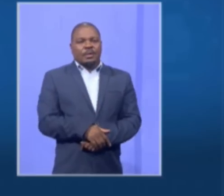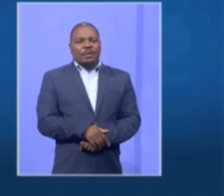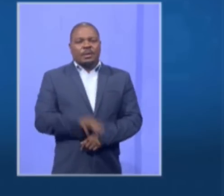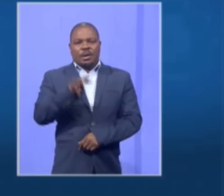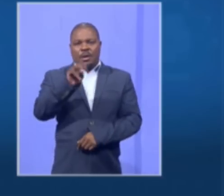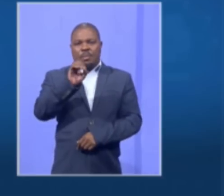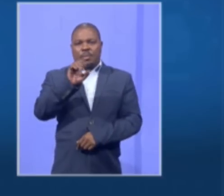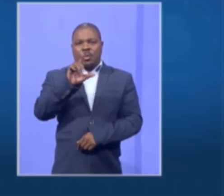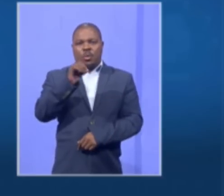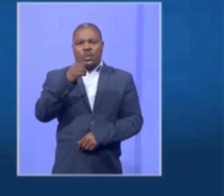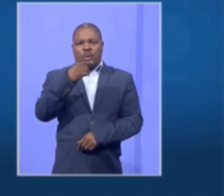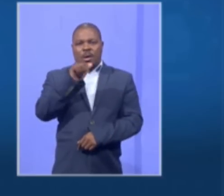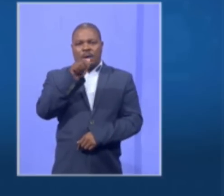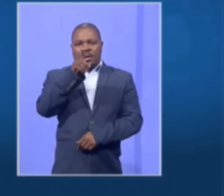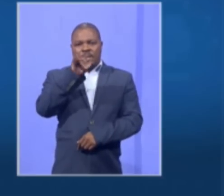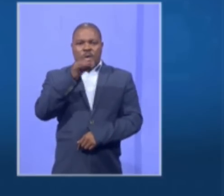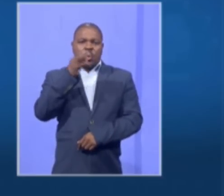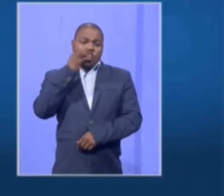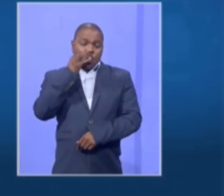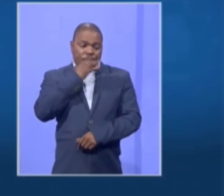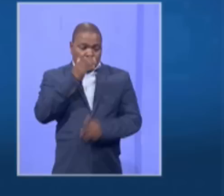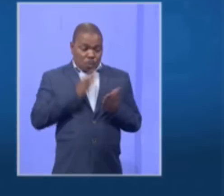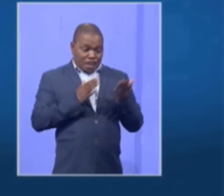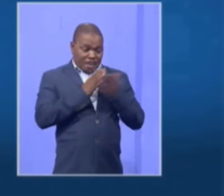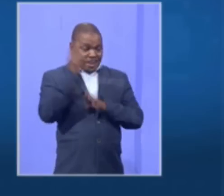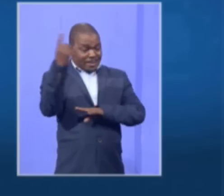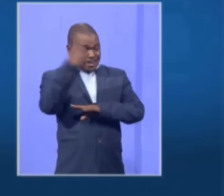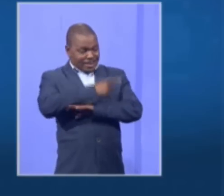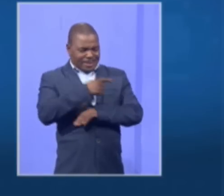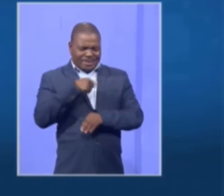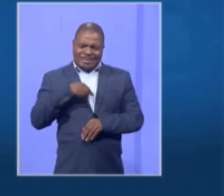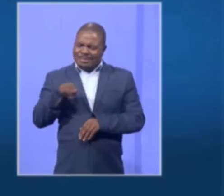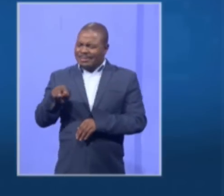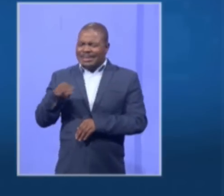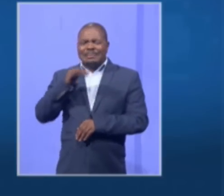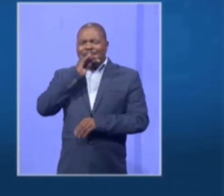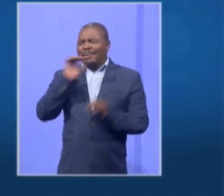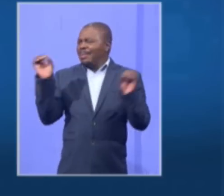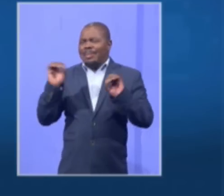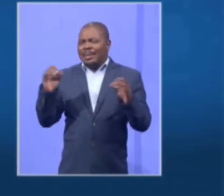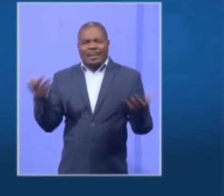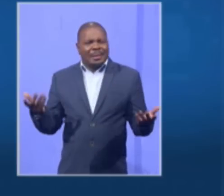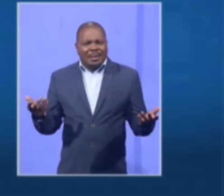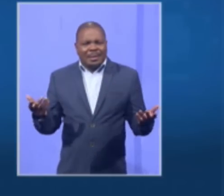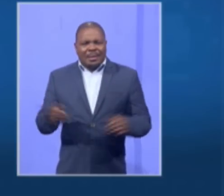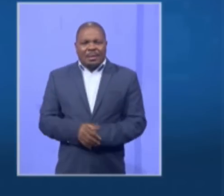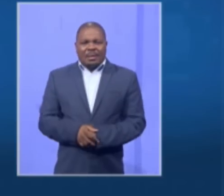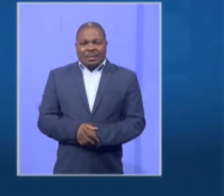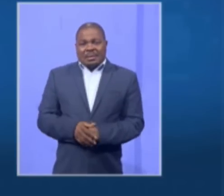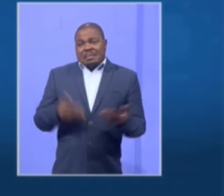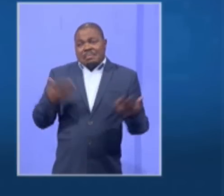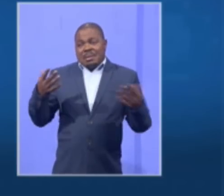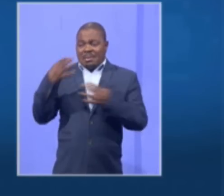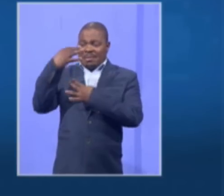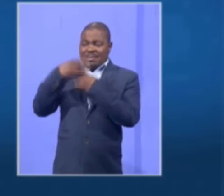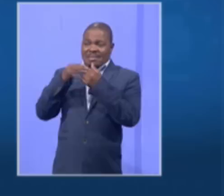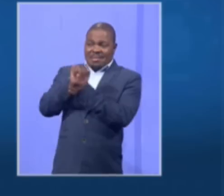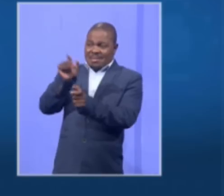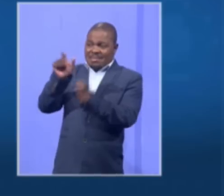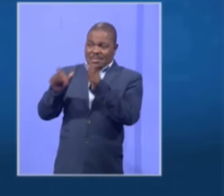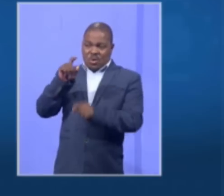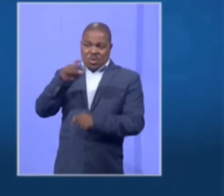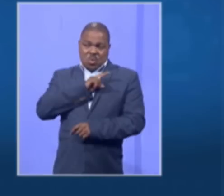Mologadi ngwana Shai o re letšatši le la ditokelo tša botho go nna ga ke bone mohola wa lona le ka hola ba golegwa ka ge